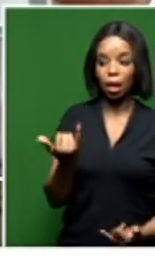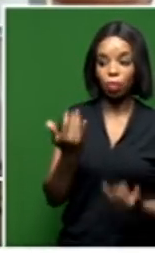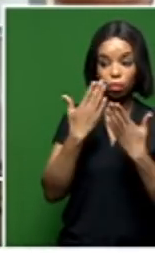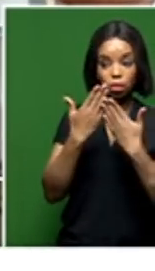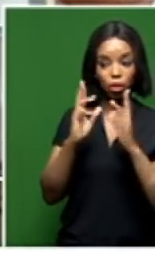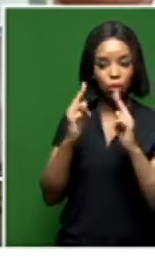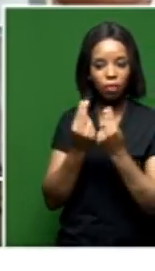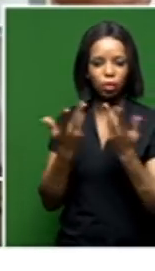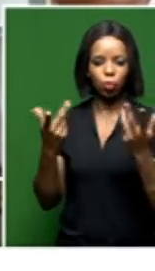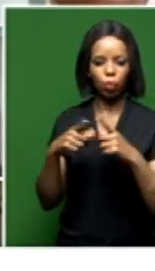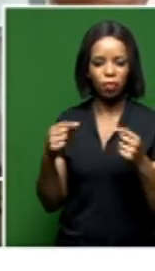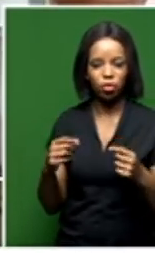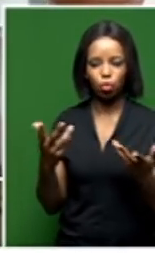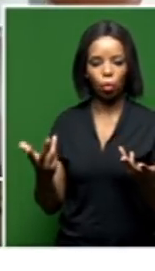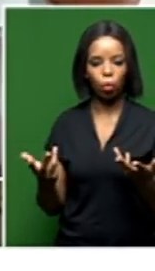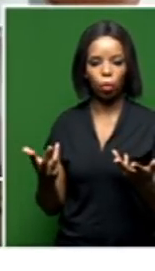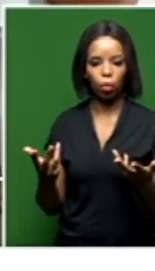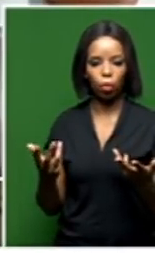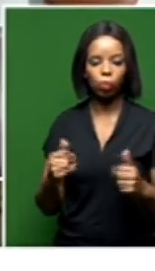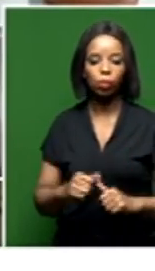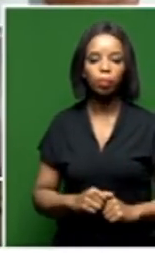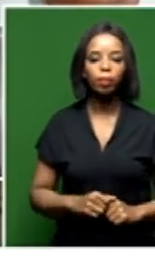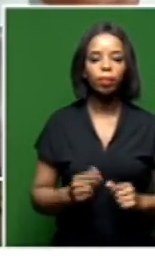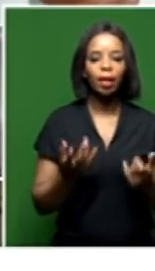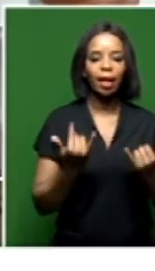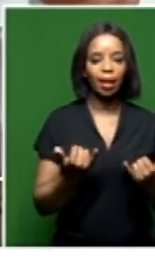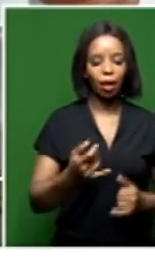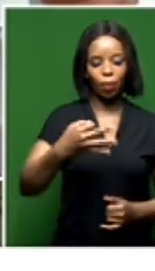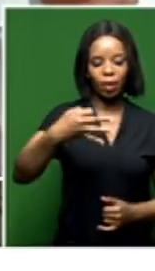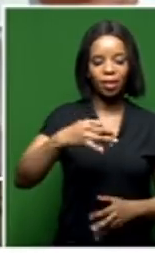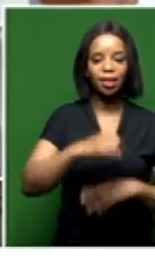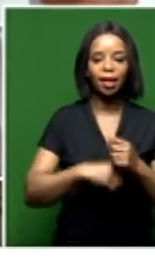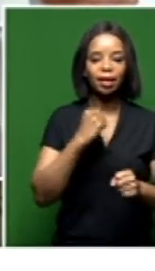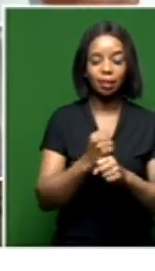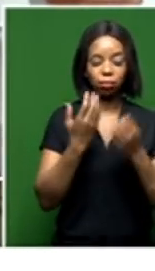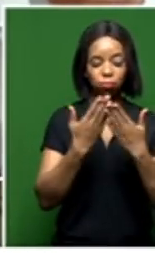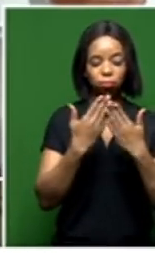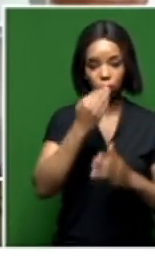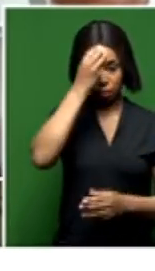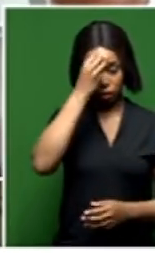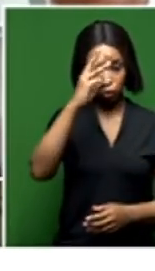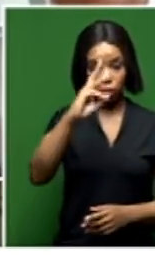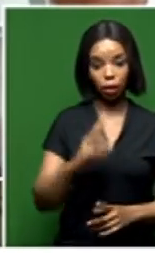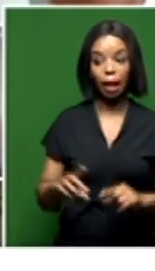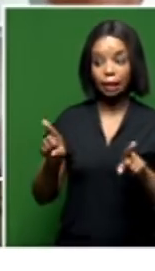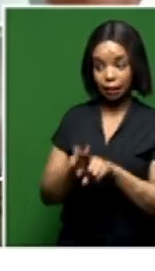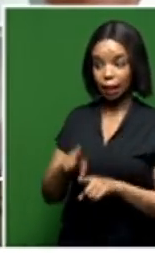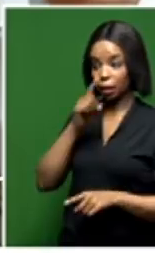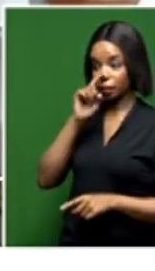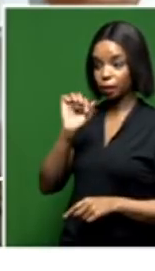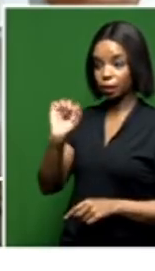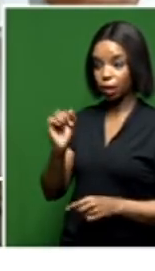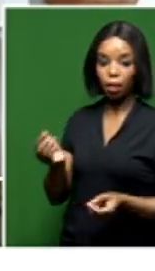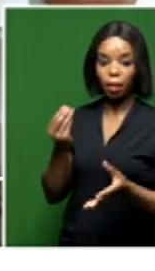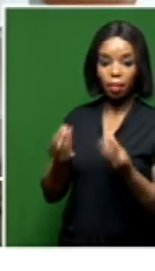she studying? Is she done? Yes, she's now third year university at Pretoria. And was she also one of those